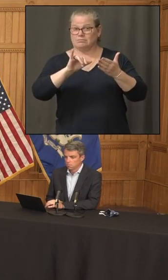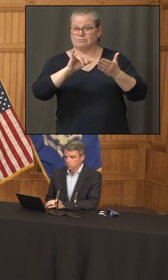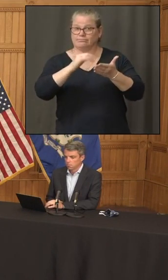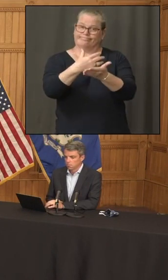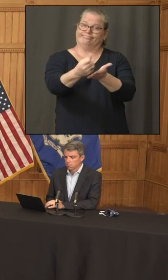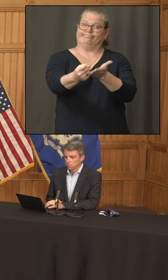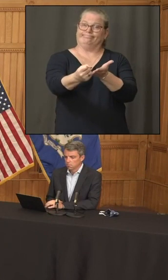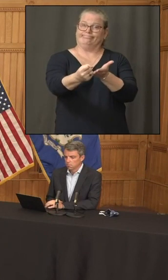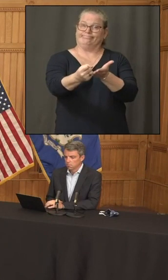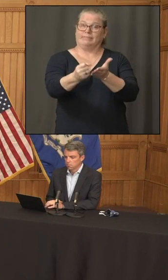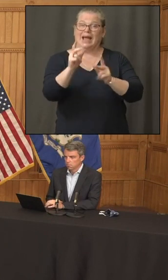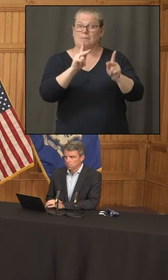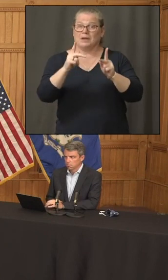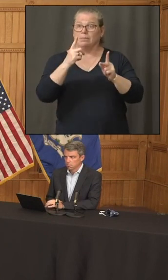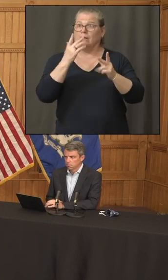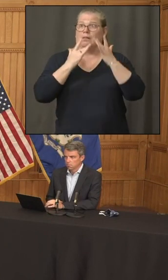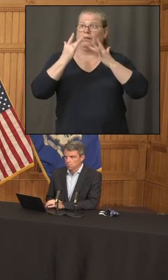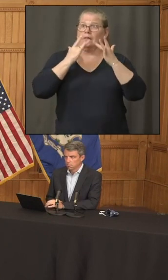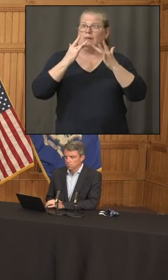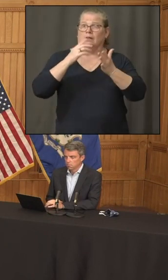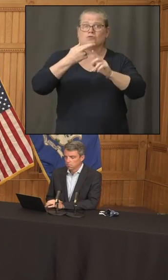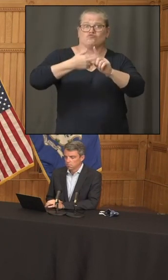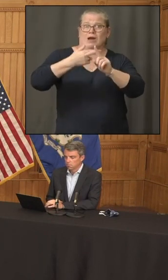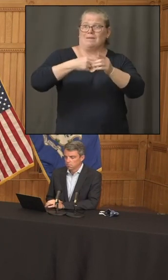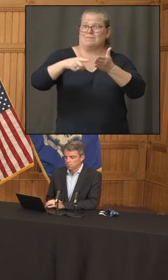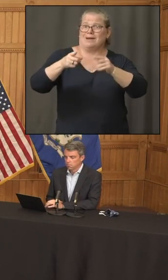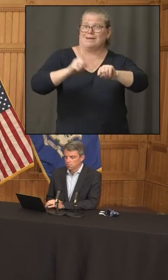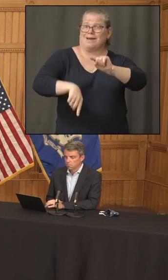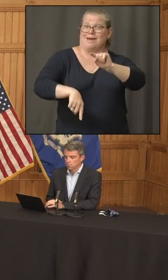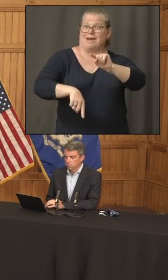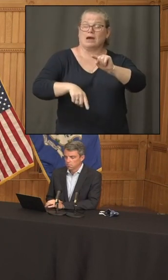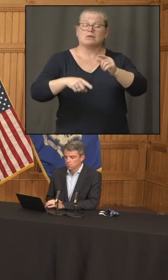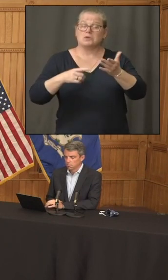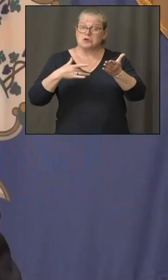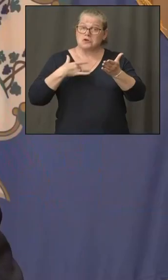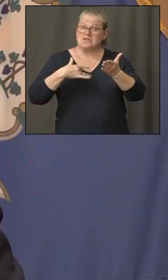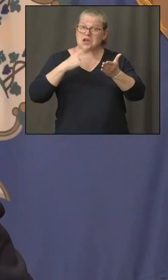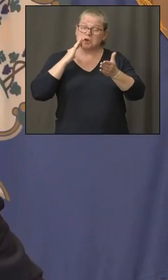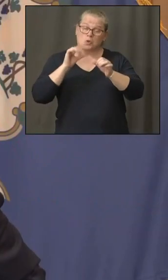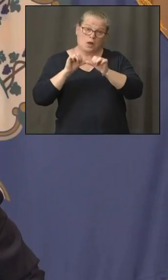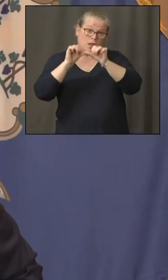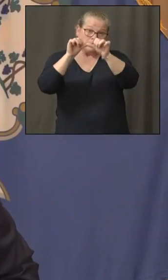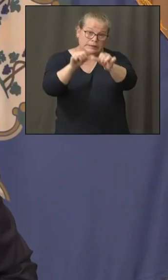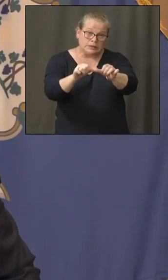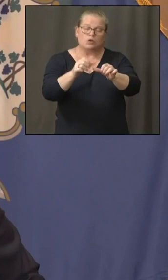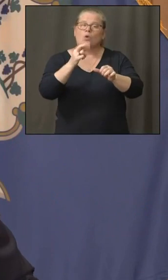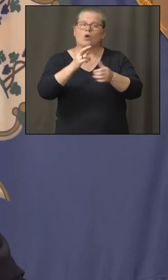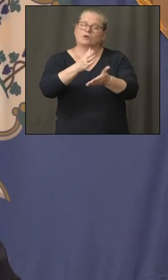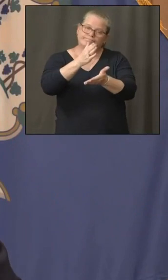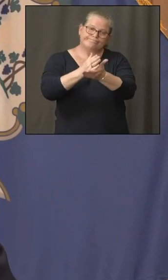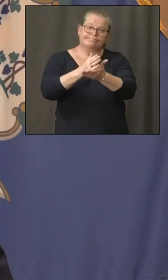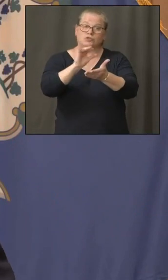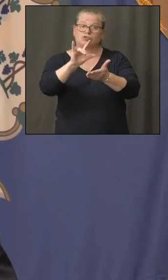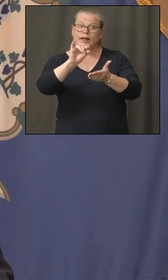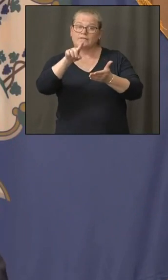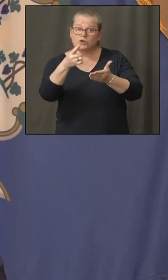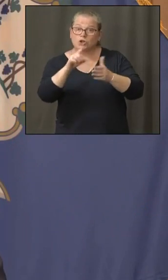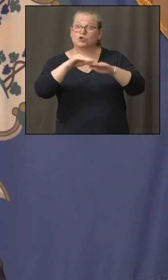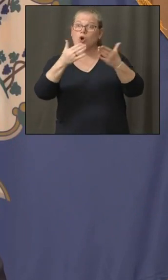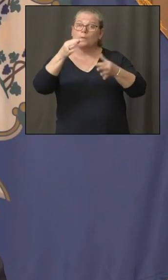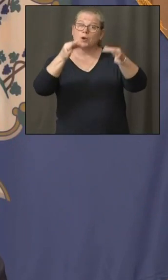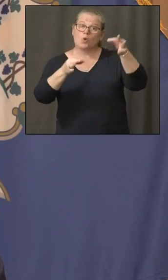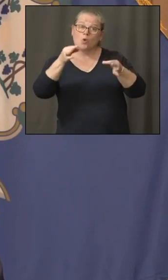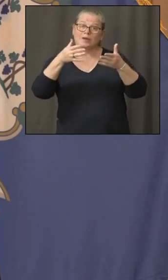1st the courts are going to reopen and start taking those claims? No, we're taking a look at that, and we also are going to be